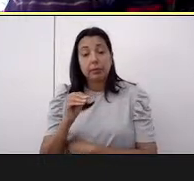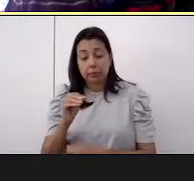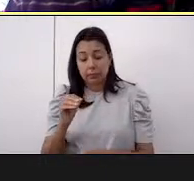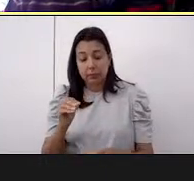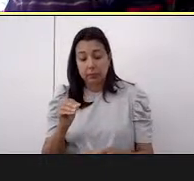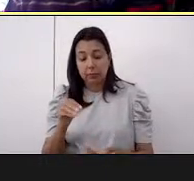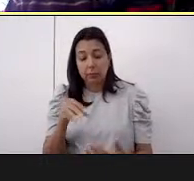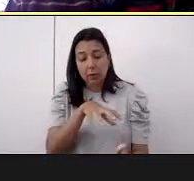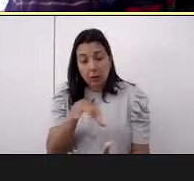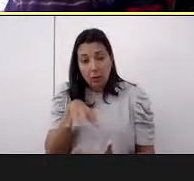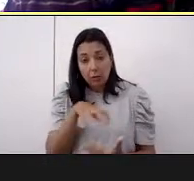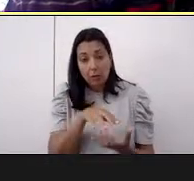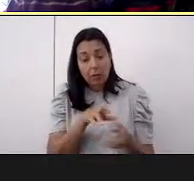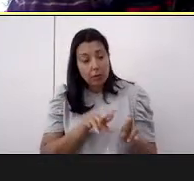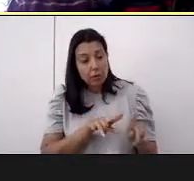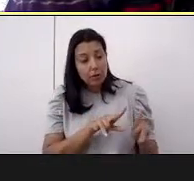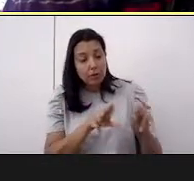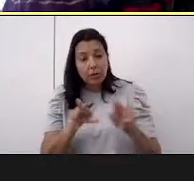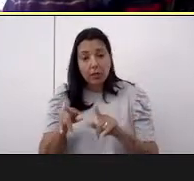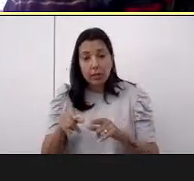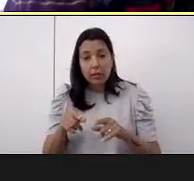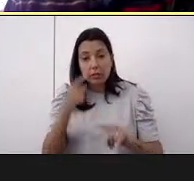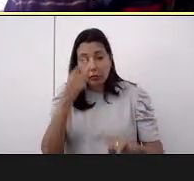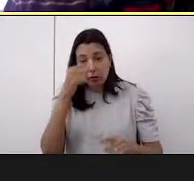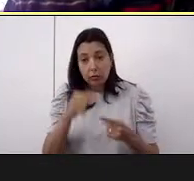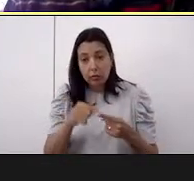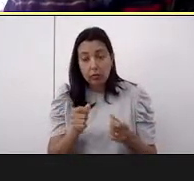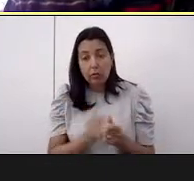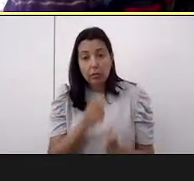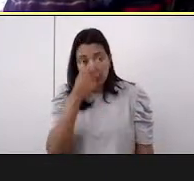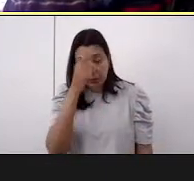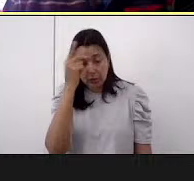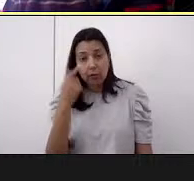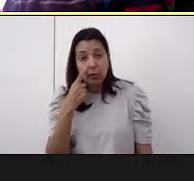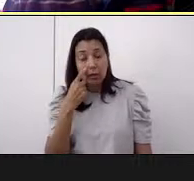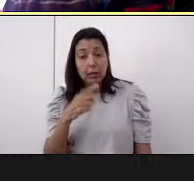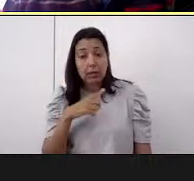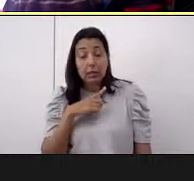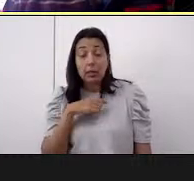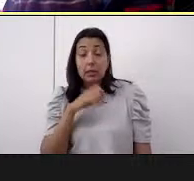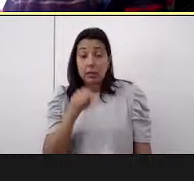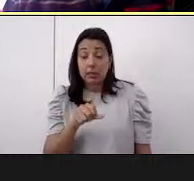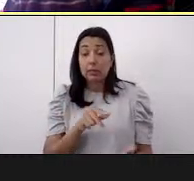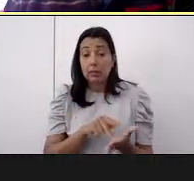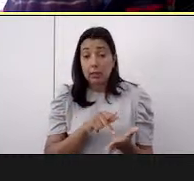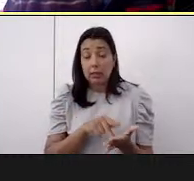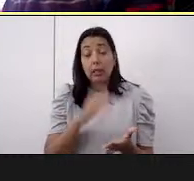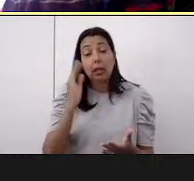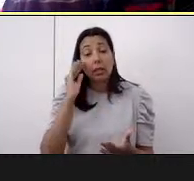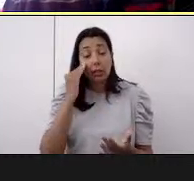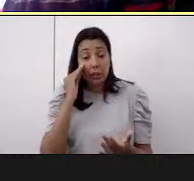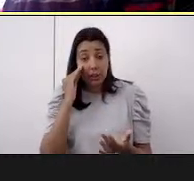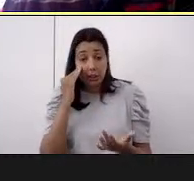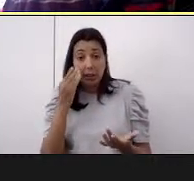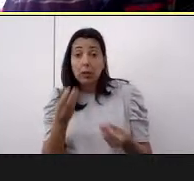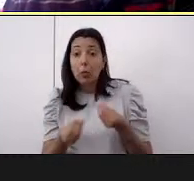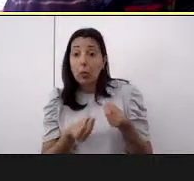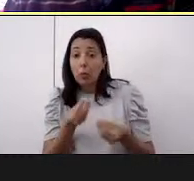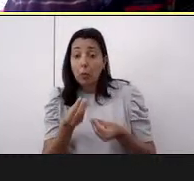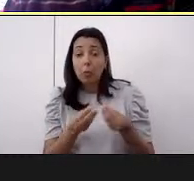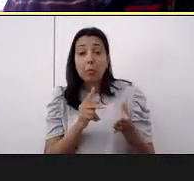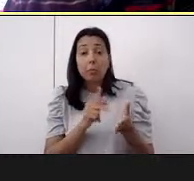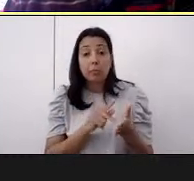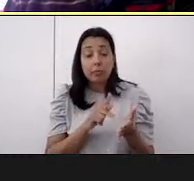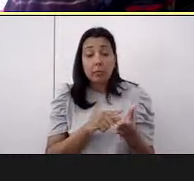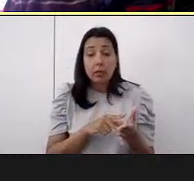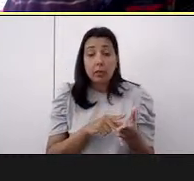are subject to specific studies in France like elsewhere. But the obligation to use legal professionals is also